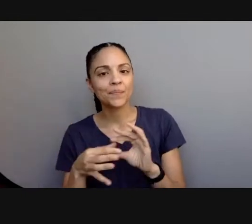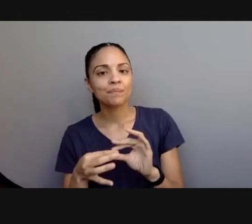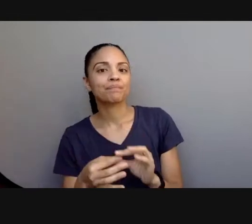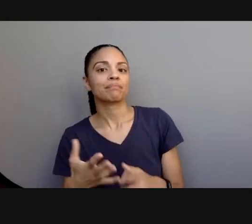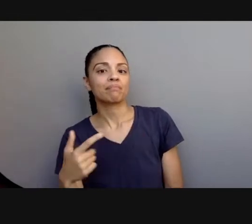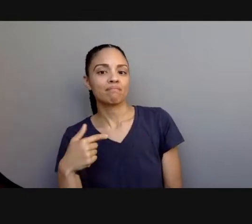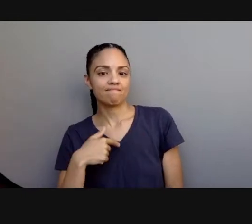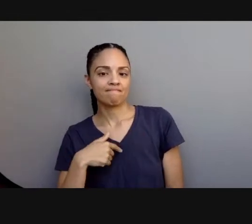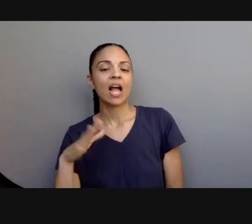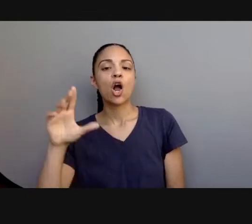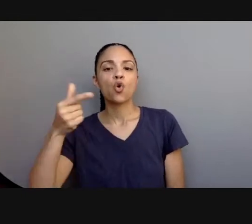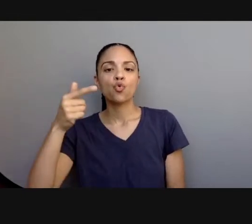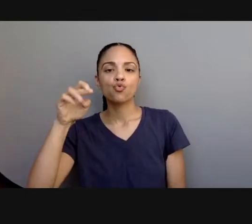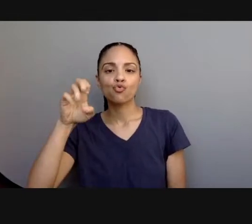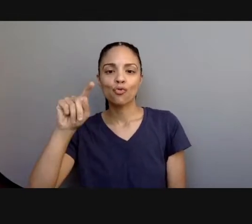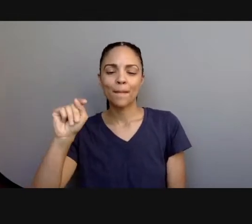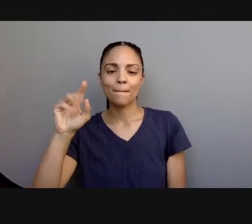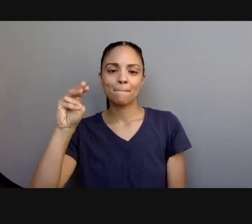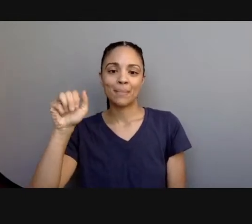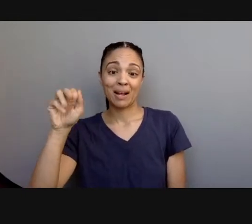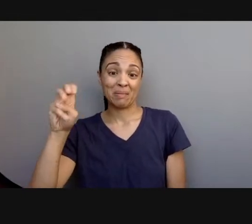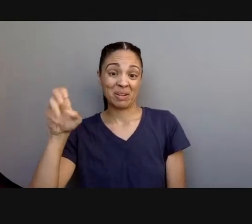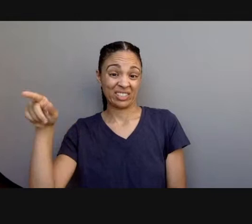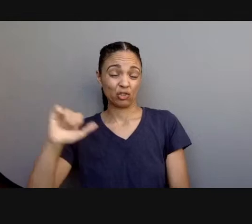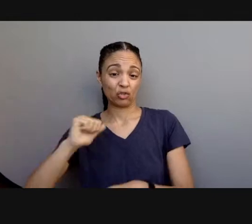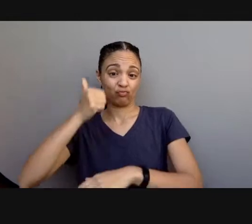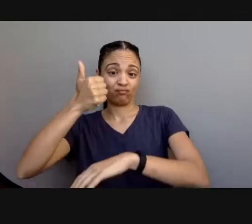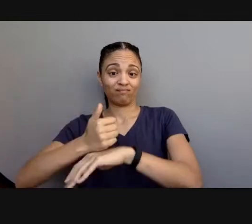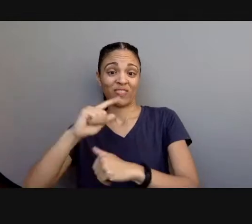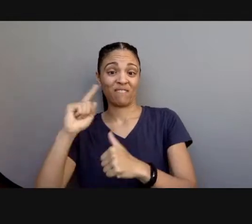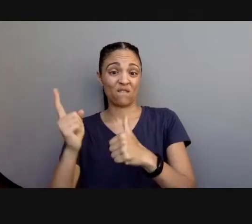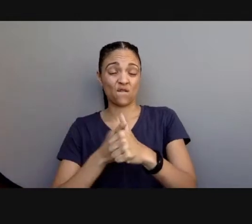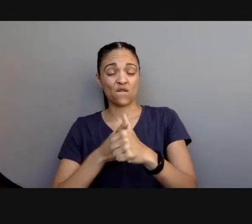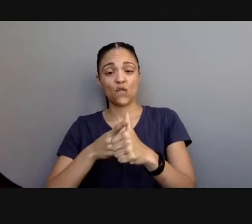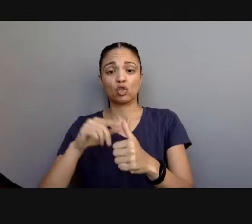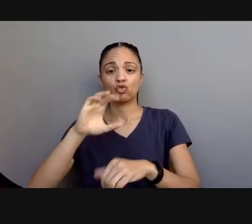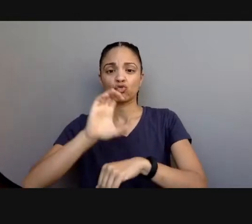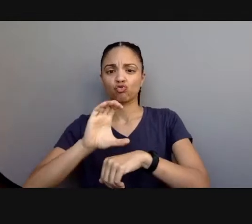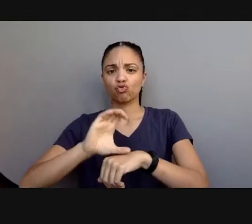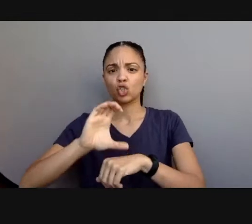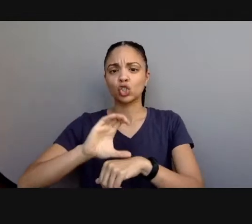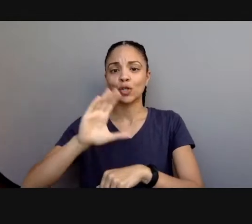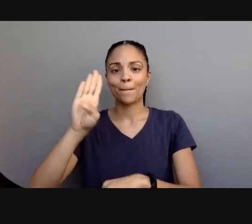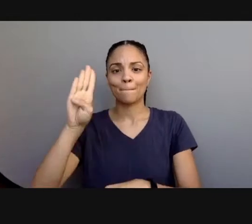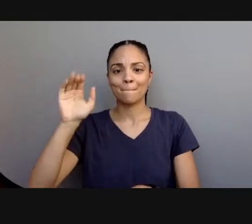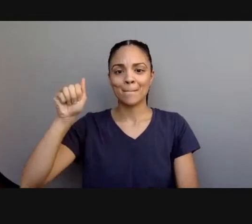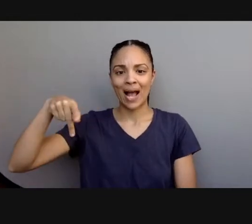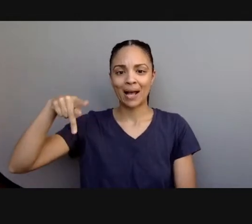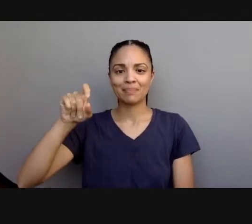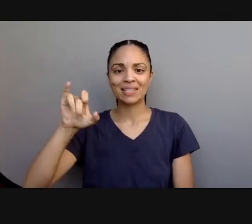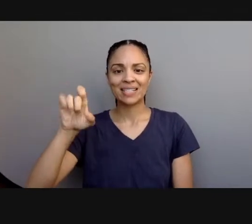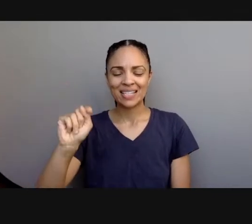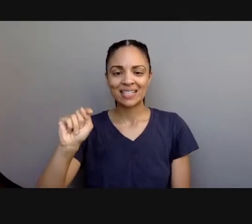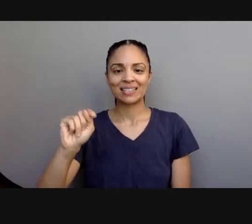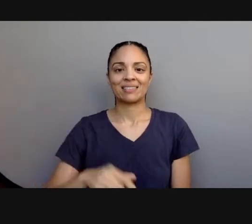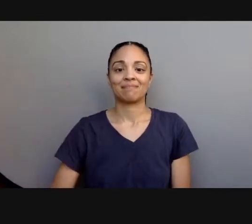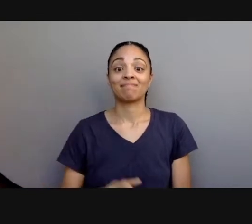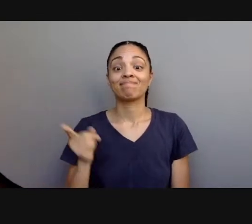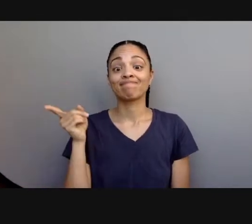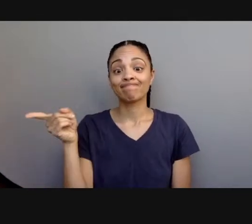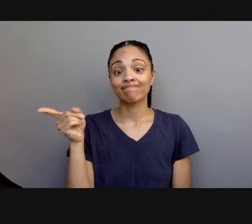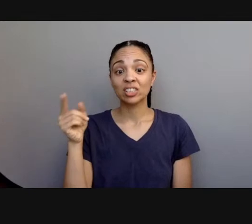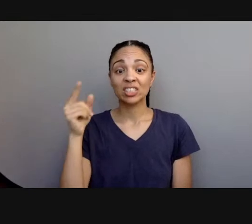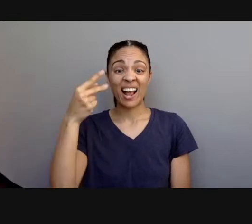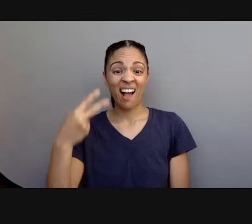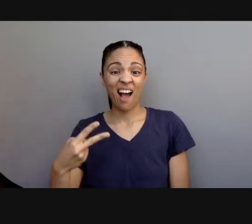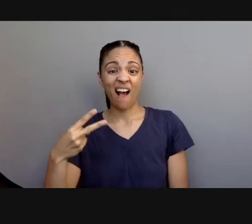the First Baptist Church down in Miami, Florida. She lived to be 98 years old. She was half Cherokee Indian,